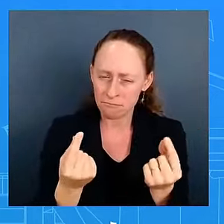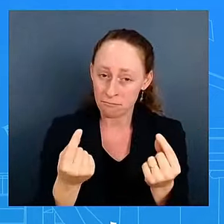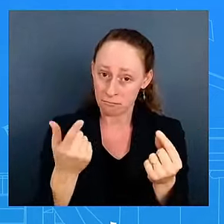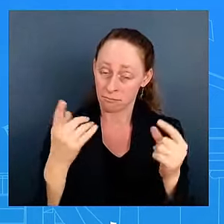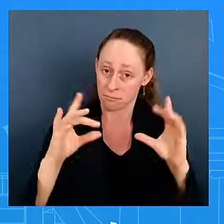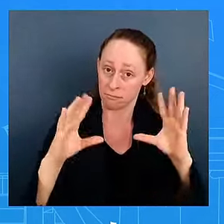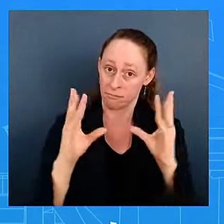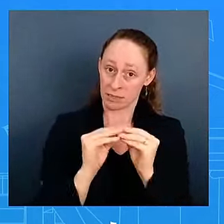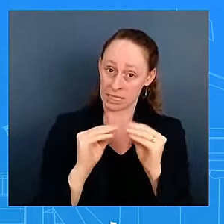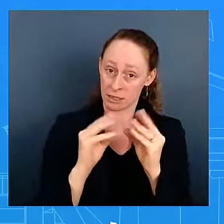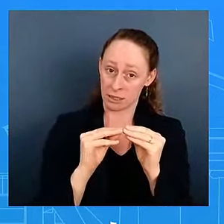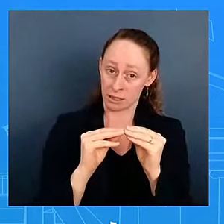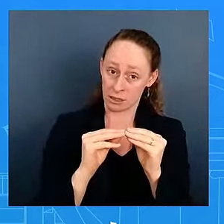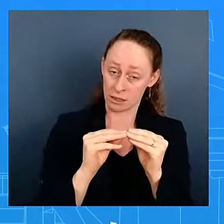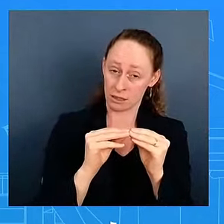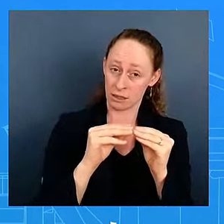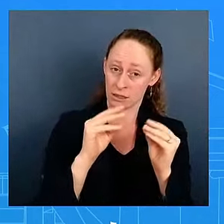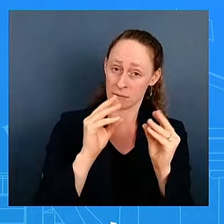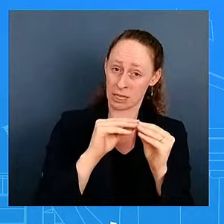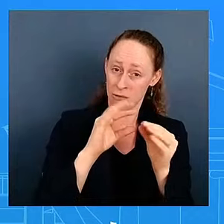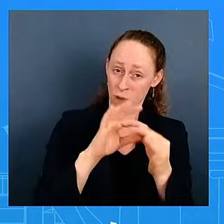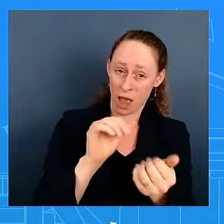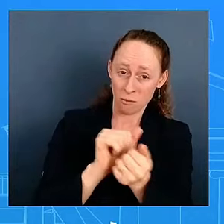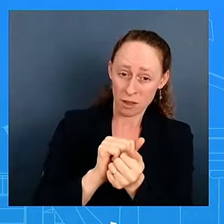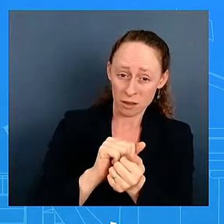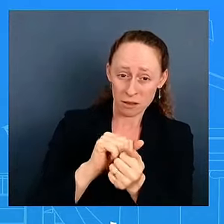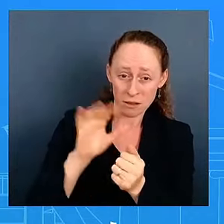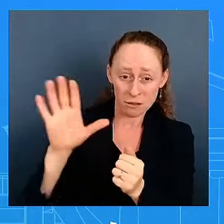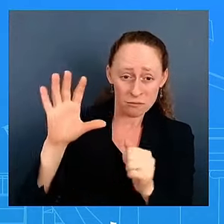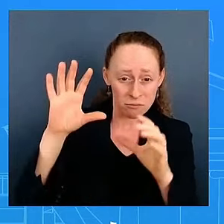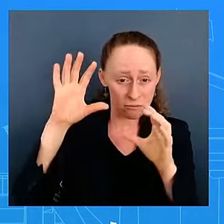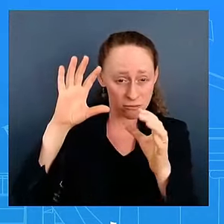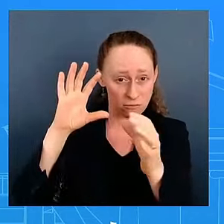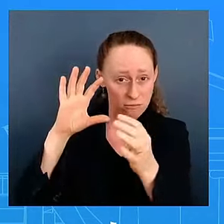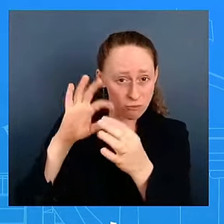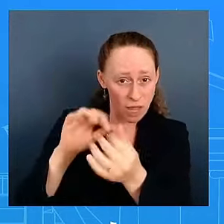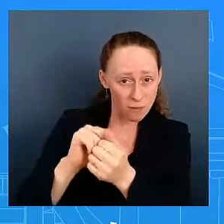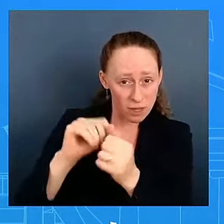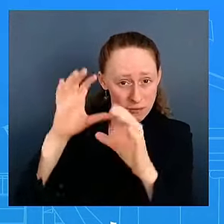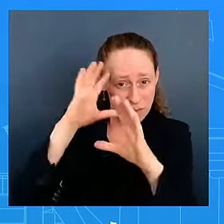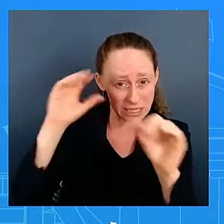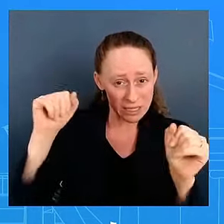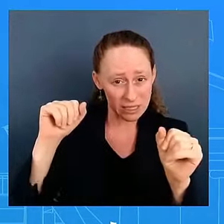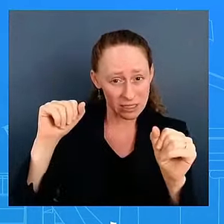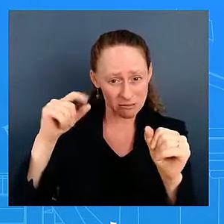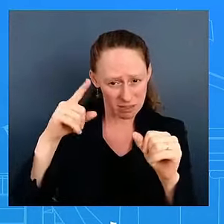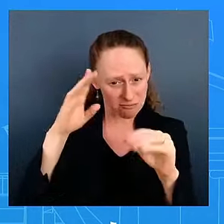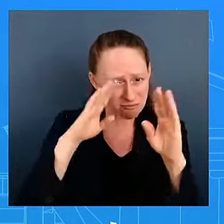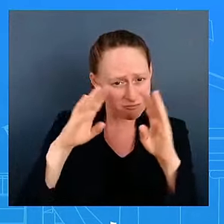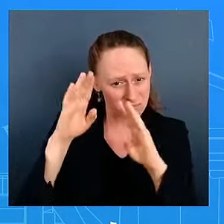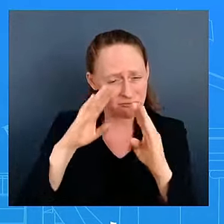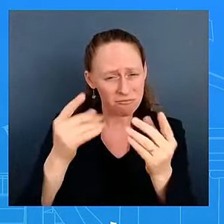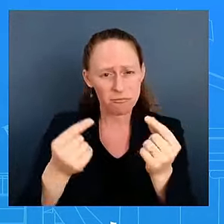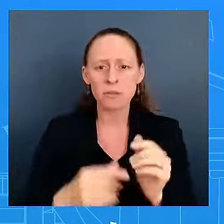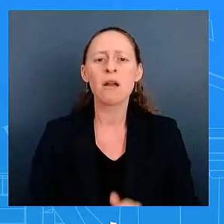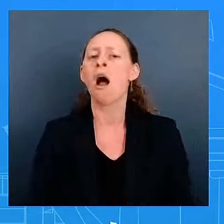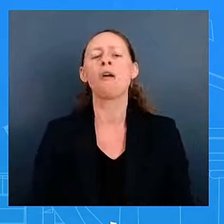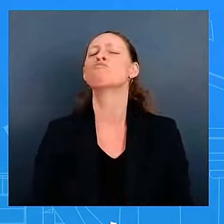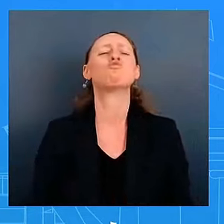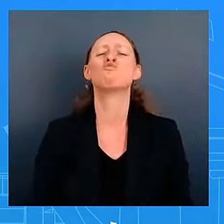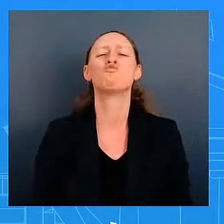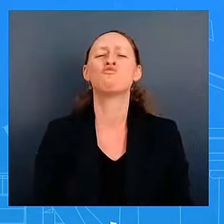president himself? I can say that it was not. Okay, that's great. And can I just ask why that information that was released last